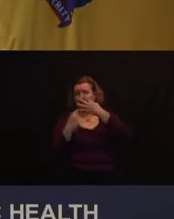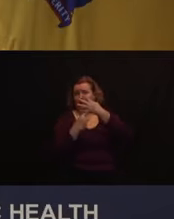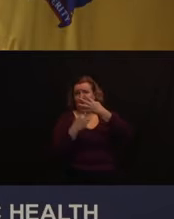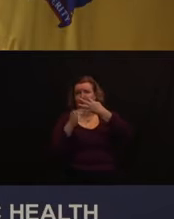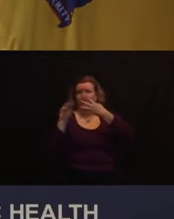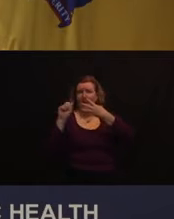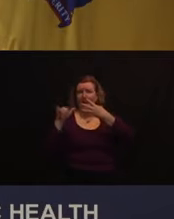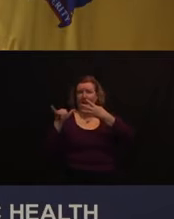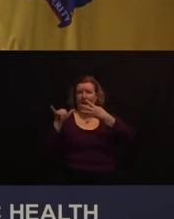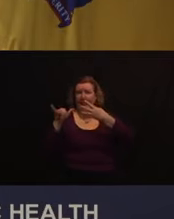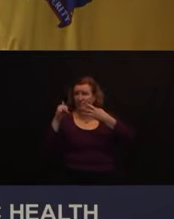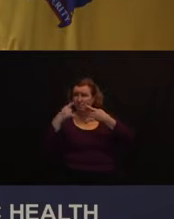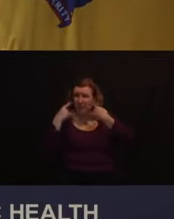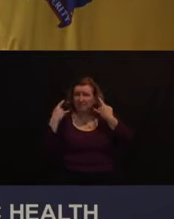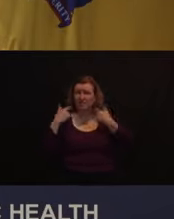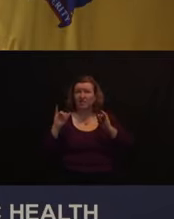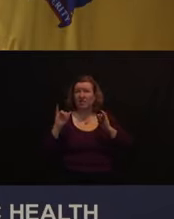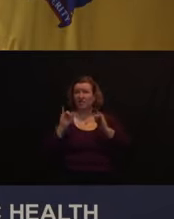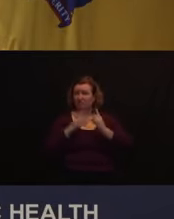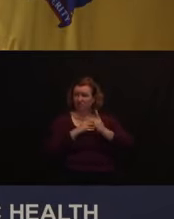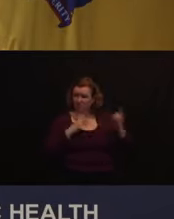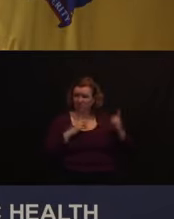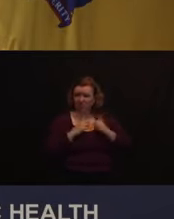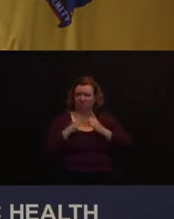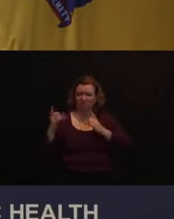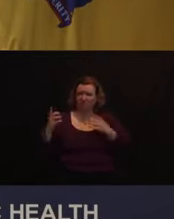social distancing still?